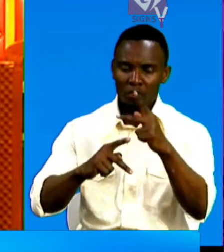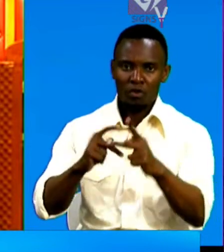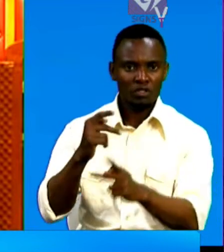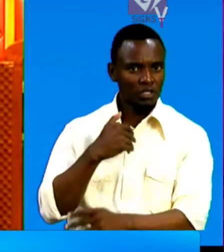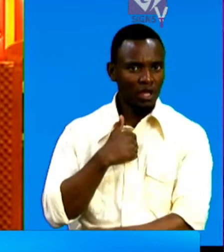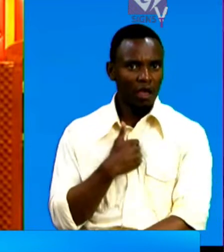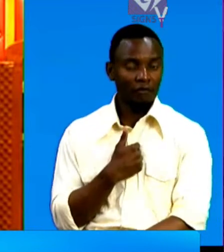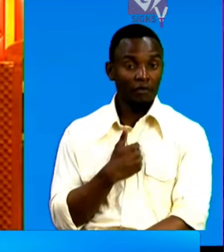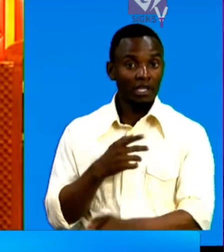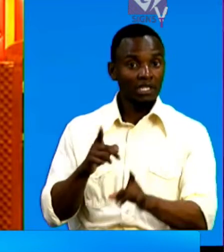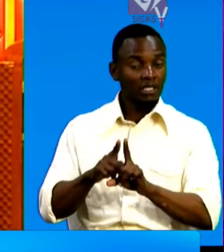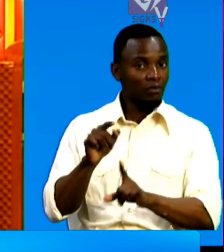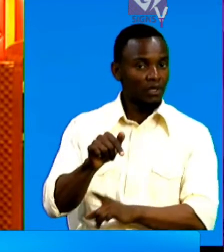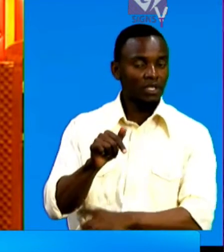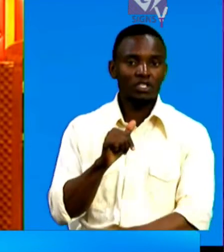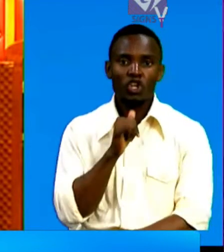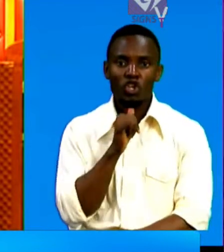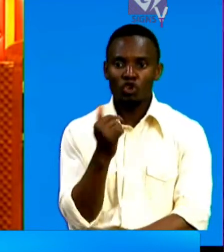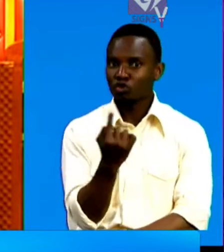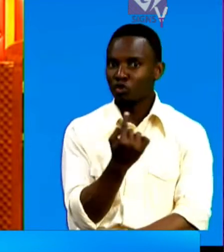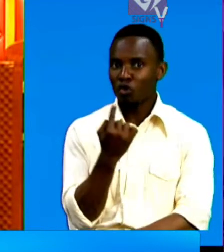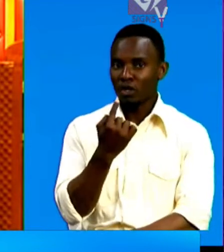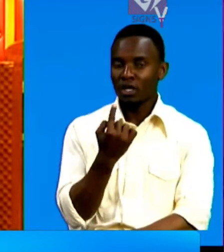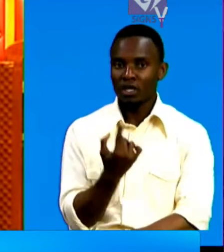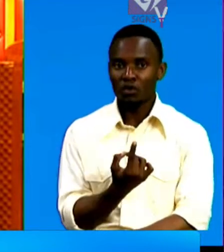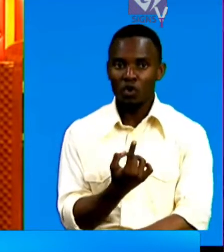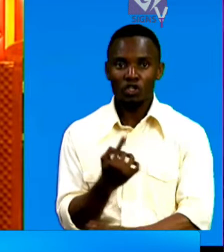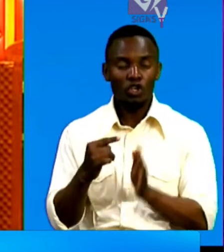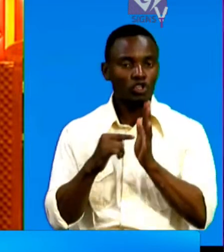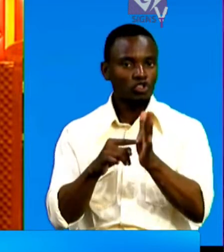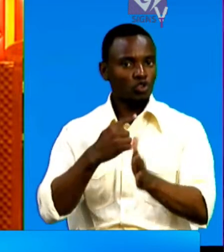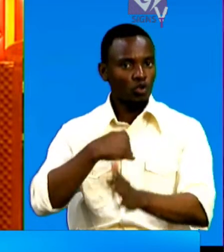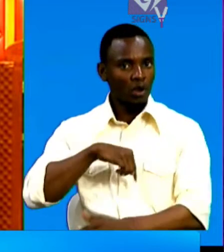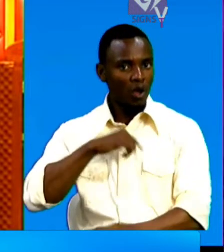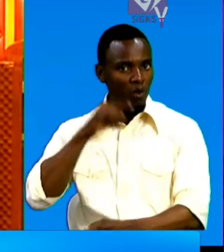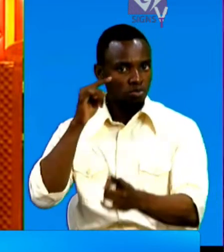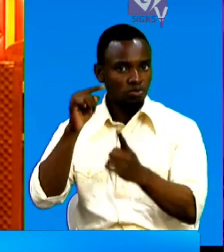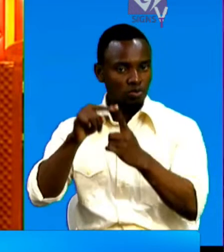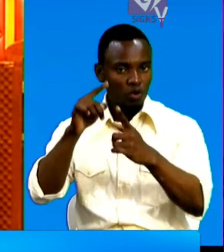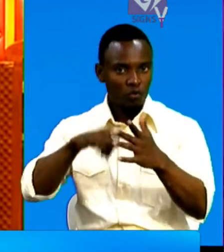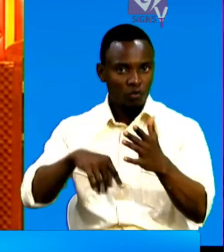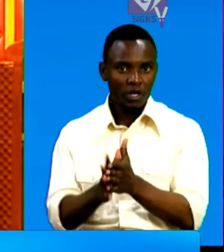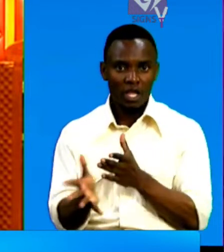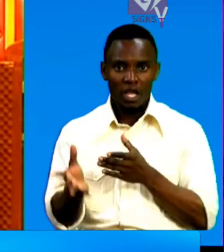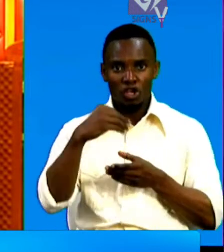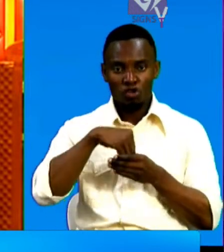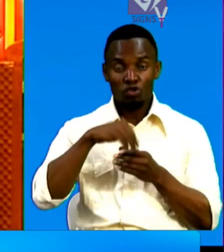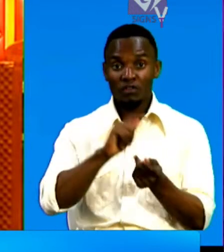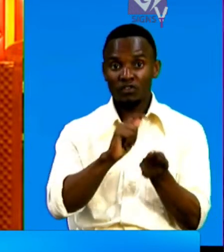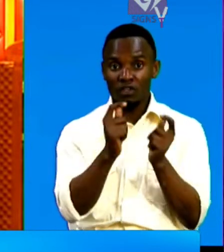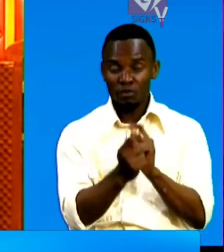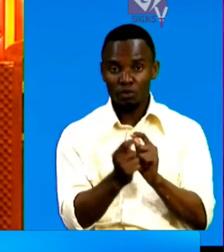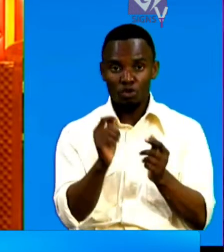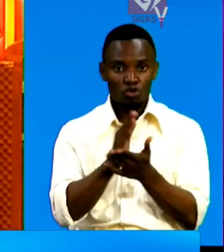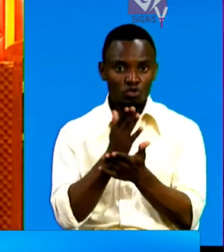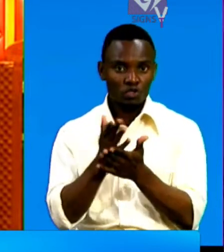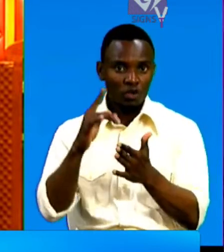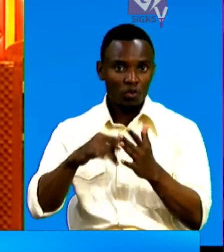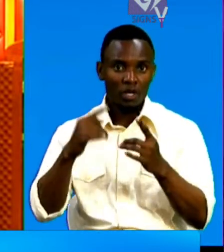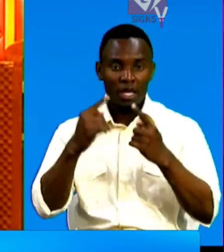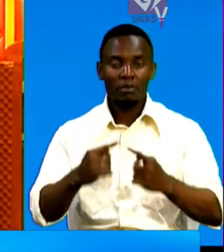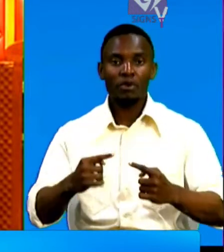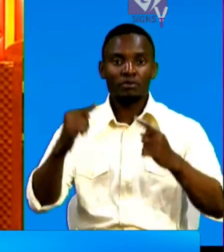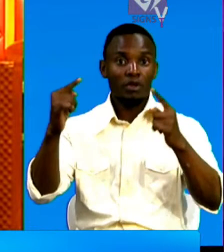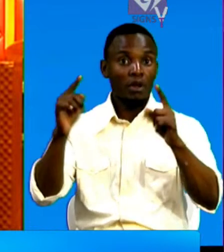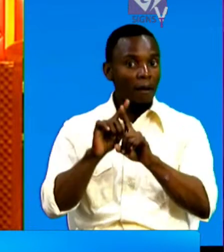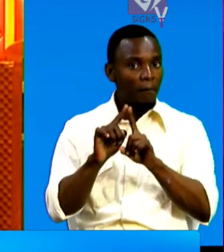has not only vindicated our philosophy of inclusive transformation in pursuit of shared prosperity,